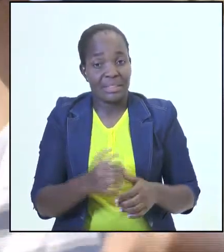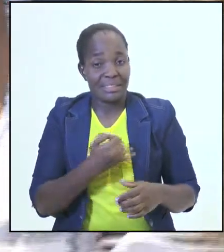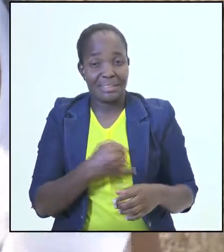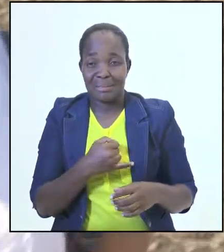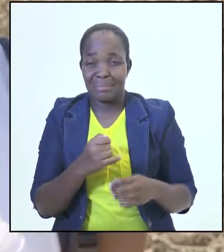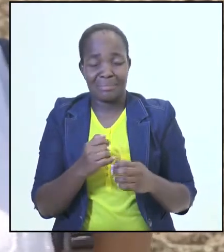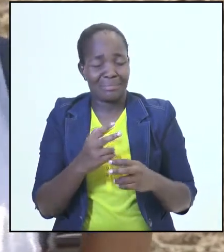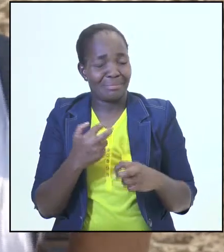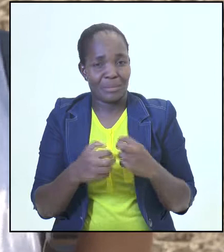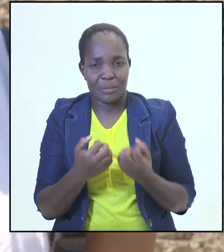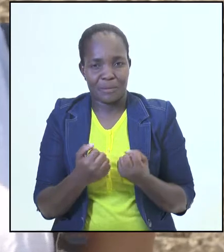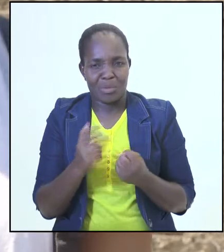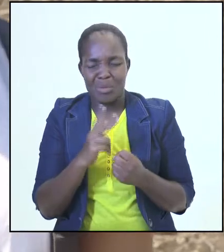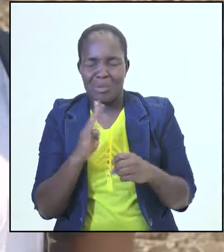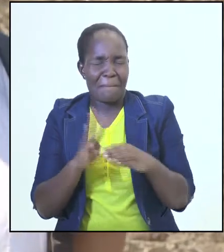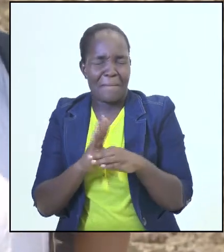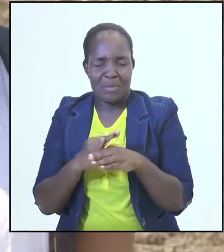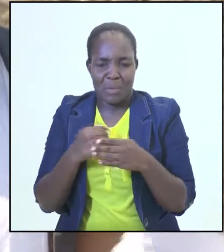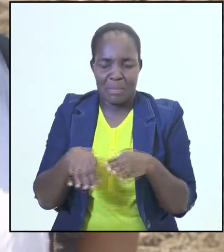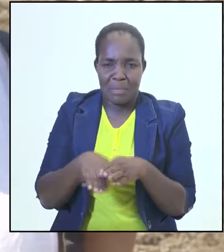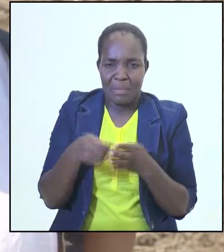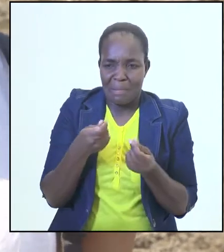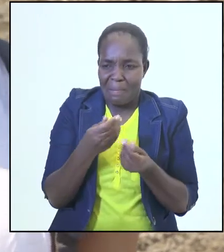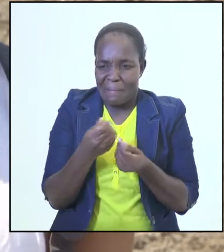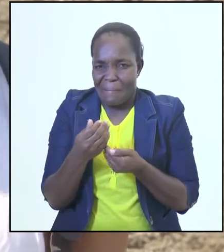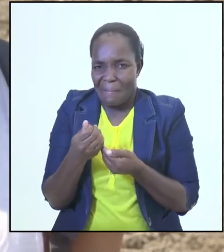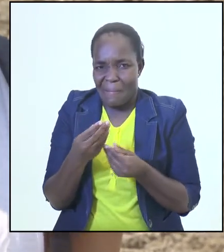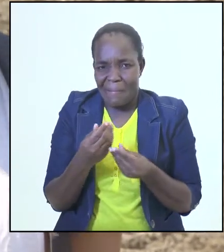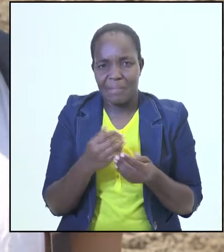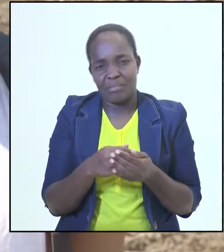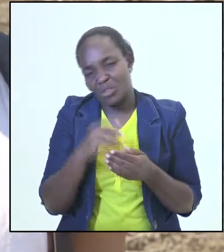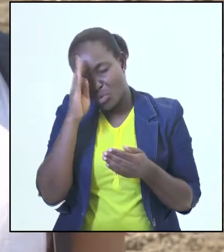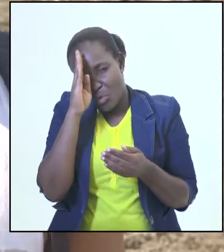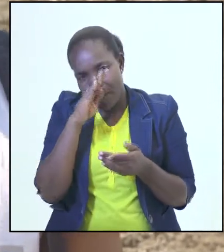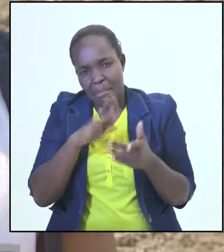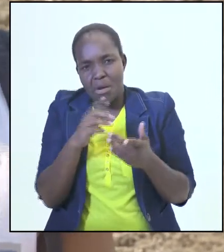are way too busy trying to make money that they forget to stop, have a moment, and just